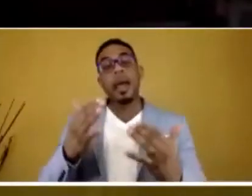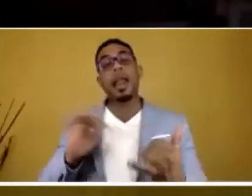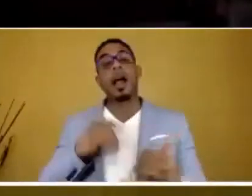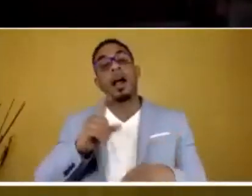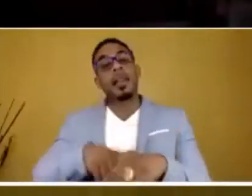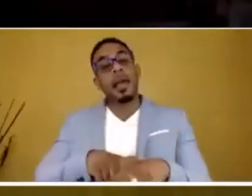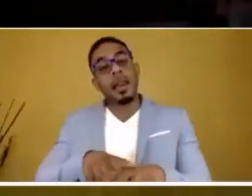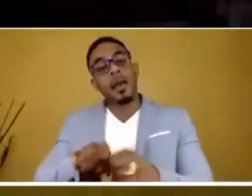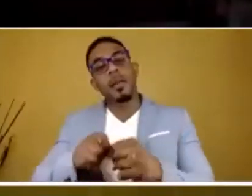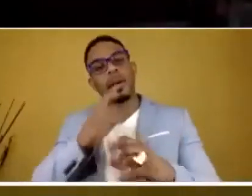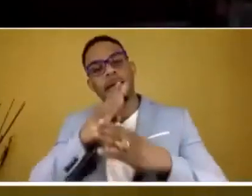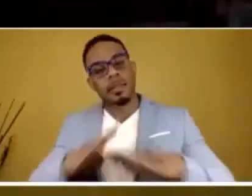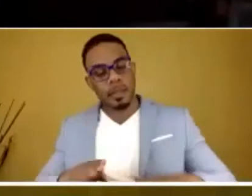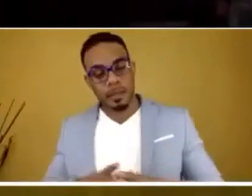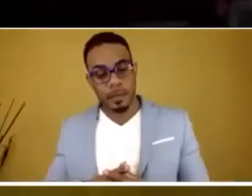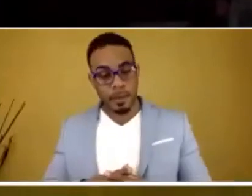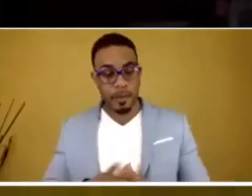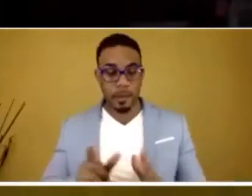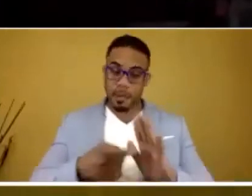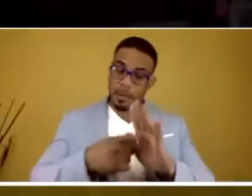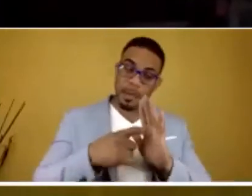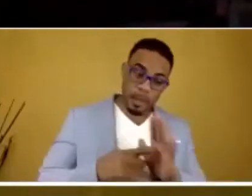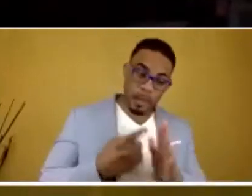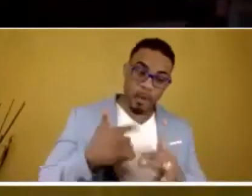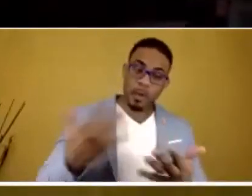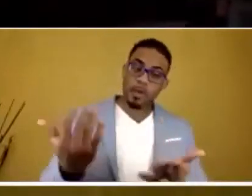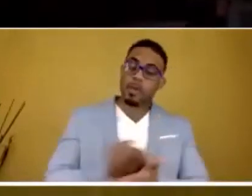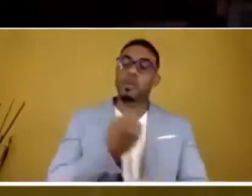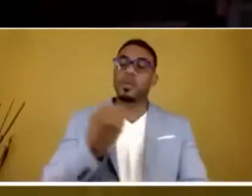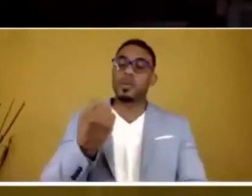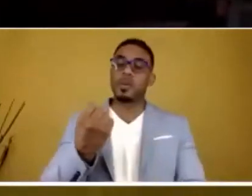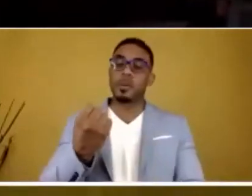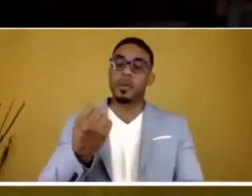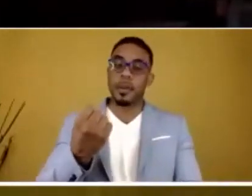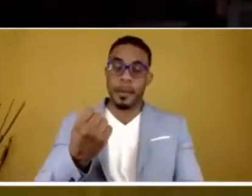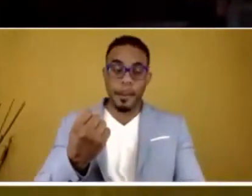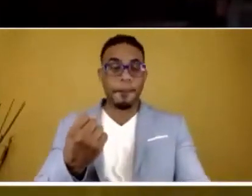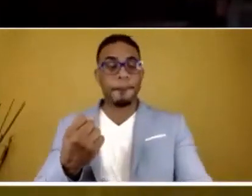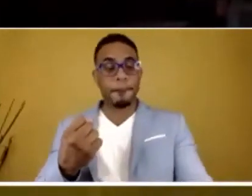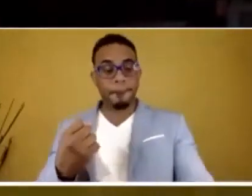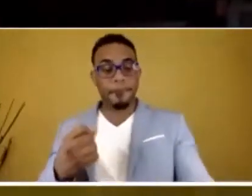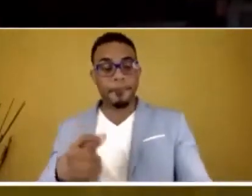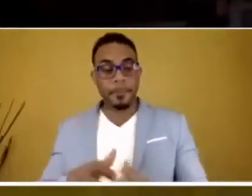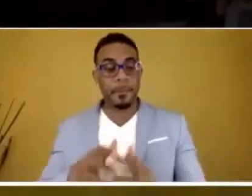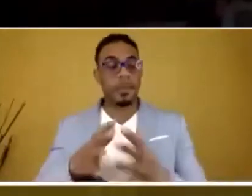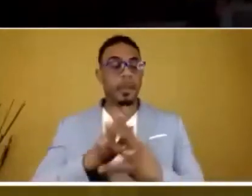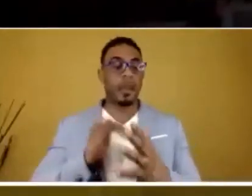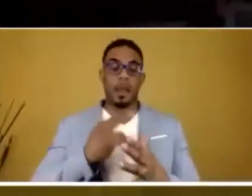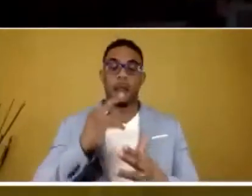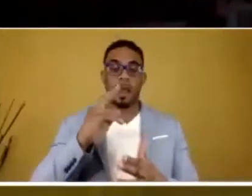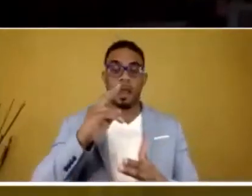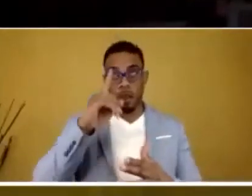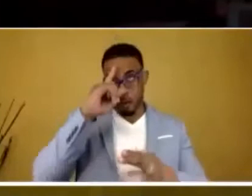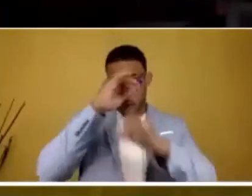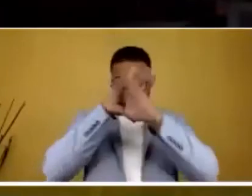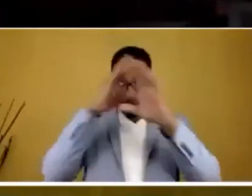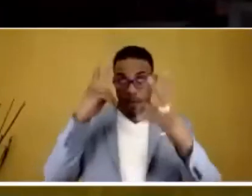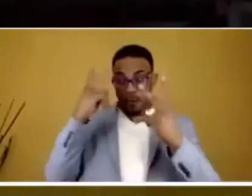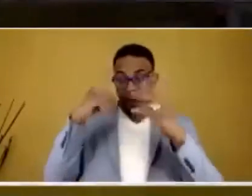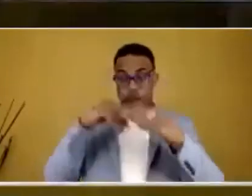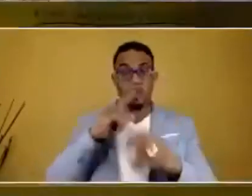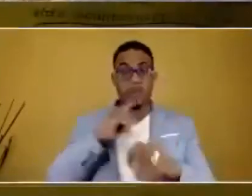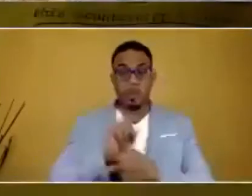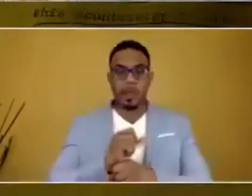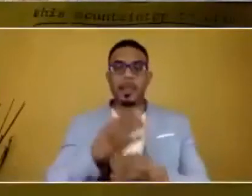the silence, to demand what we deserve, and to build our utopian vision into reality. Thank you so